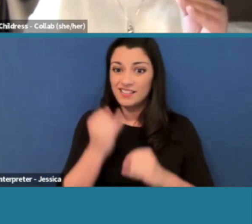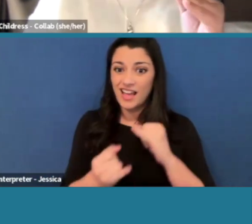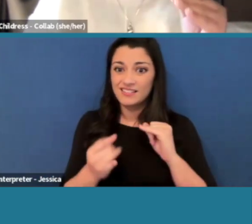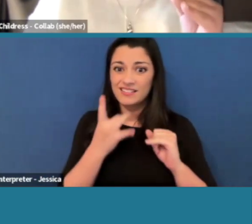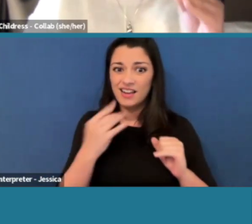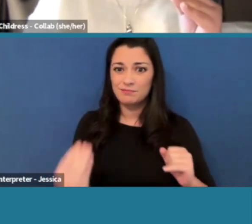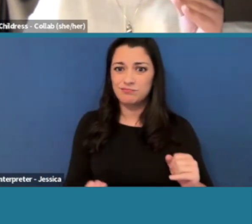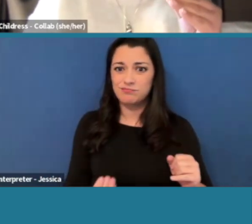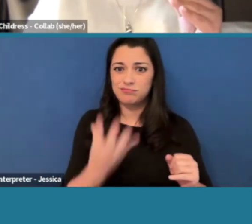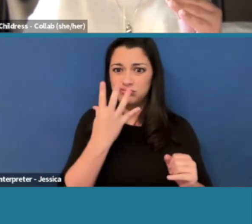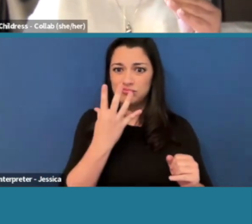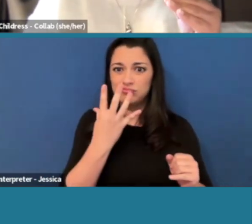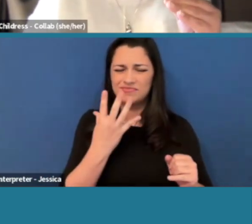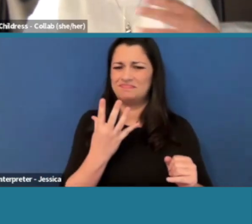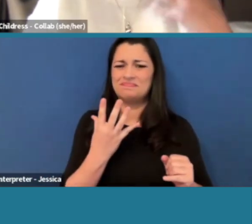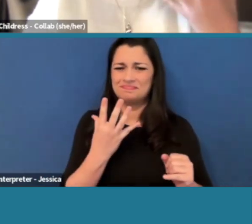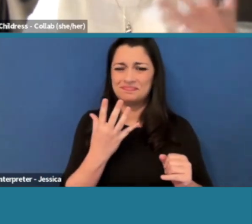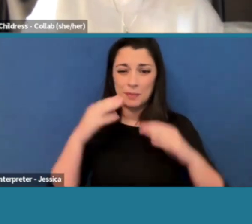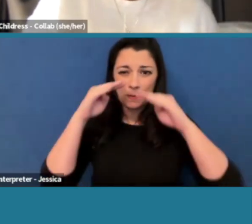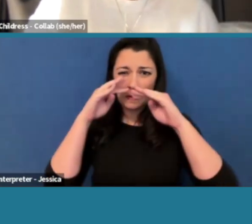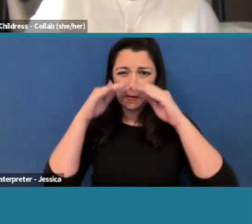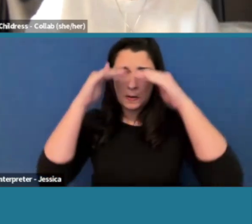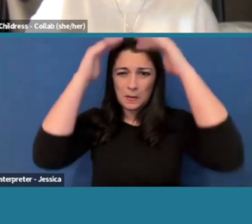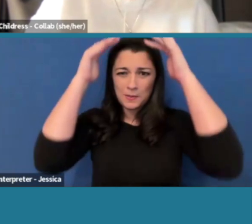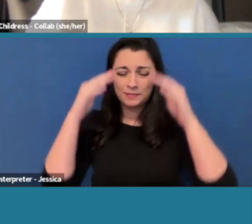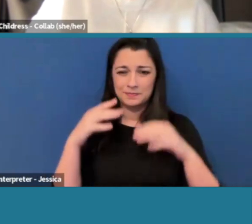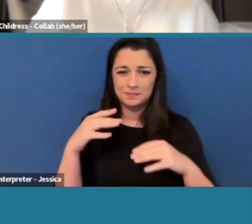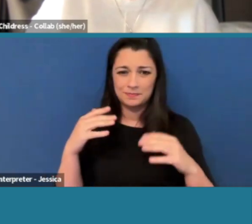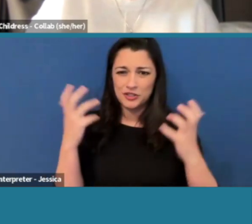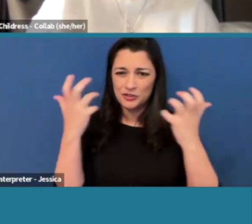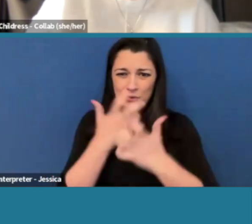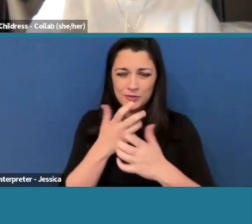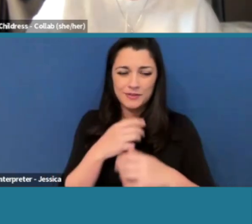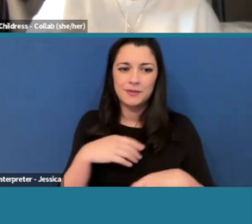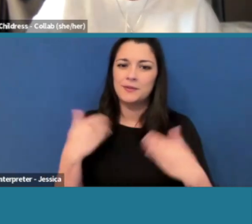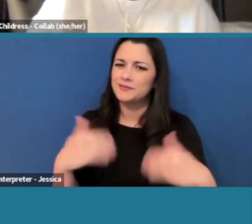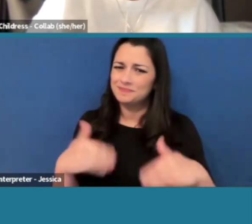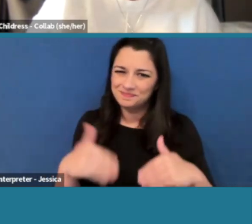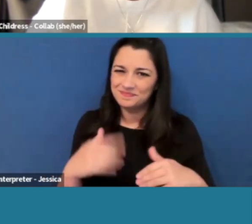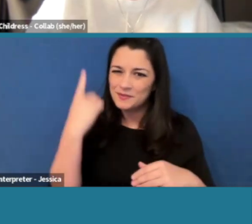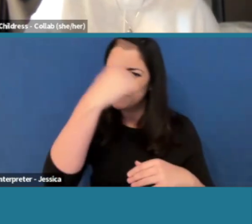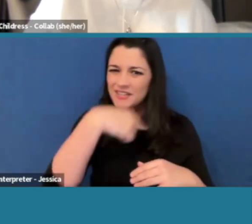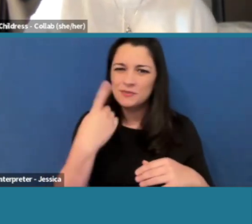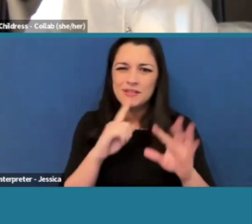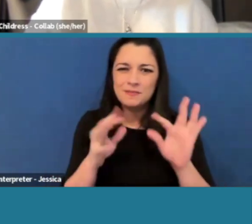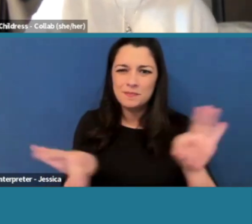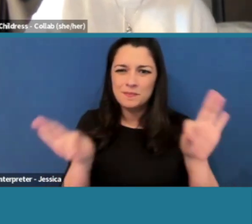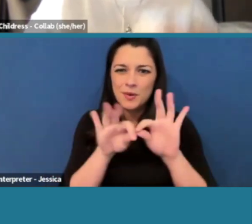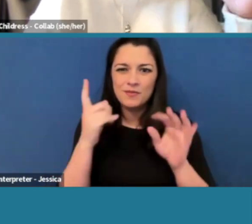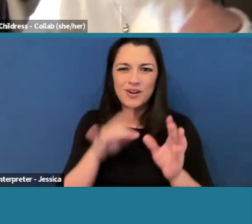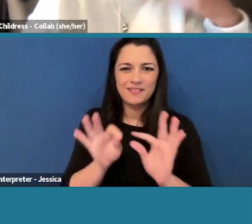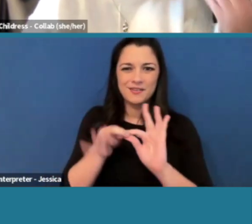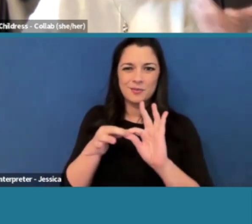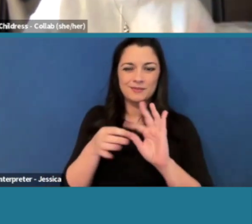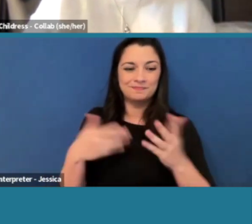This definitely causes shadows on their face, which is so important for interpreting. And with